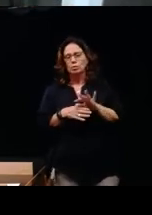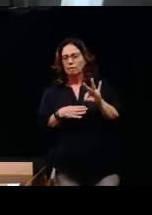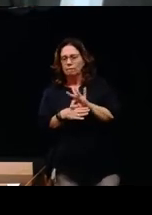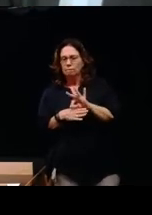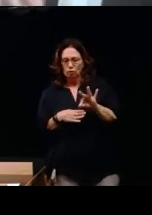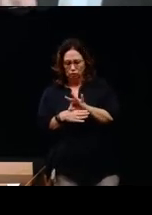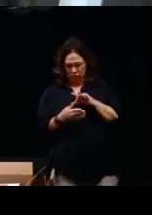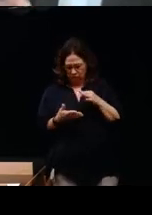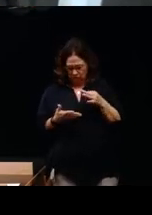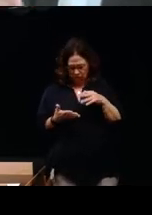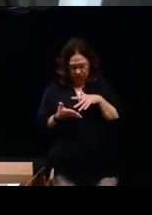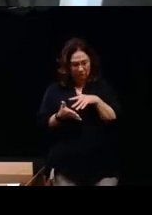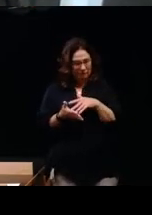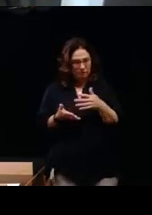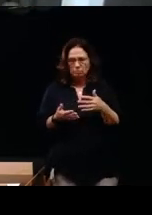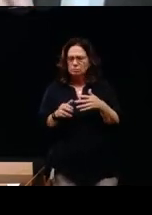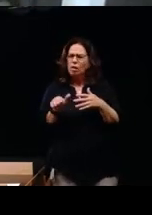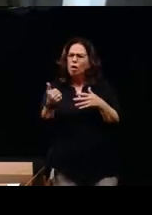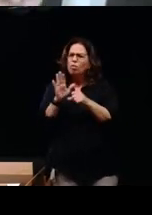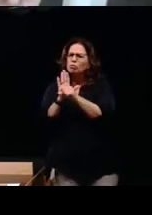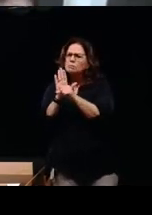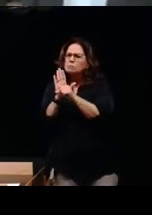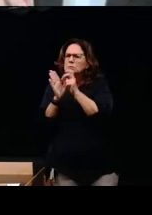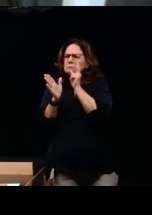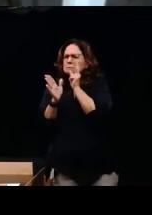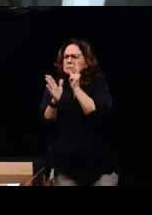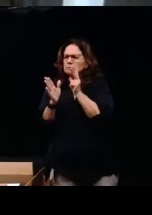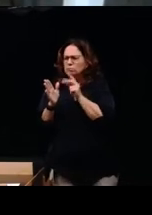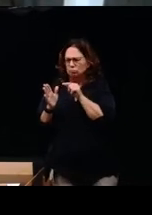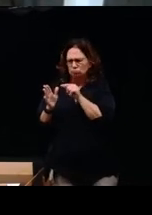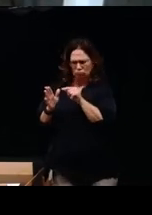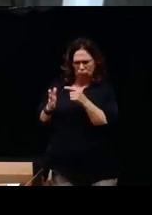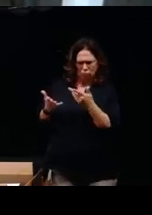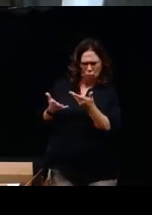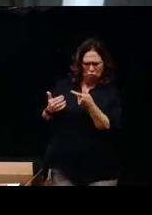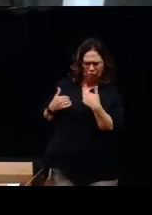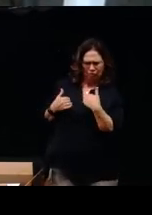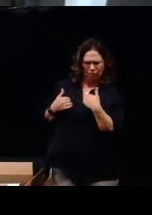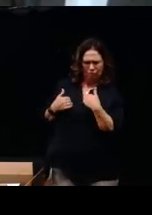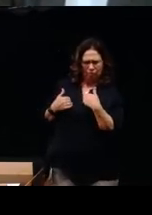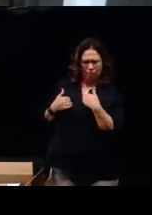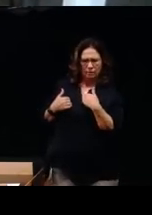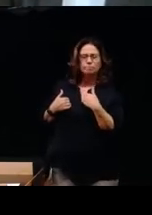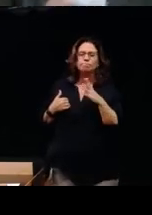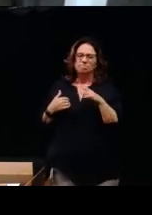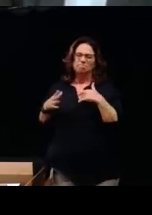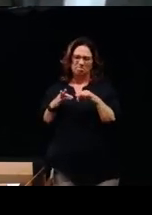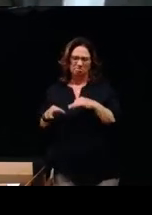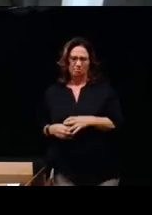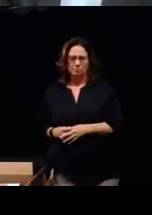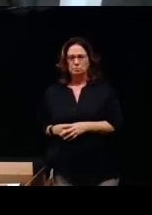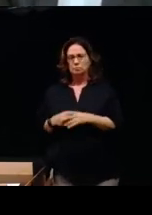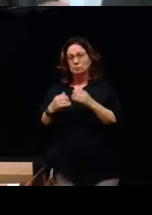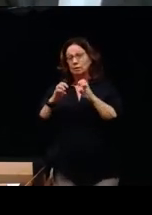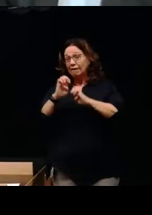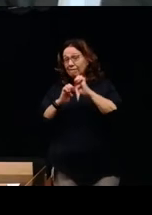stutter. But what other symptoms does the patient travel with? And what I mean by that is, if you focus your